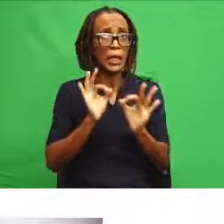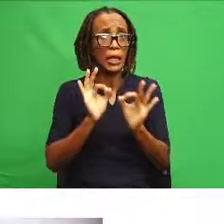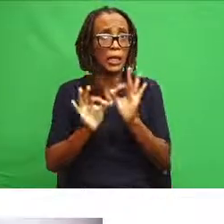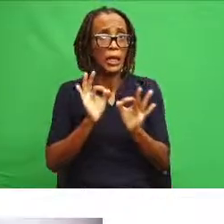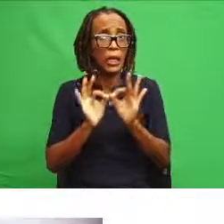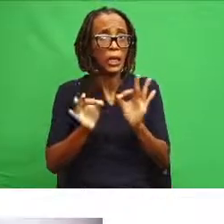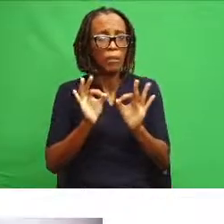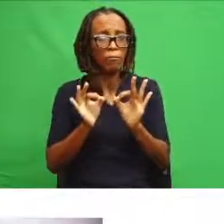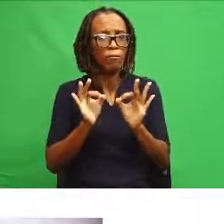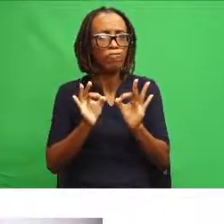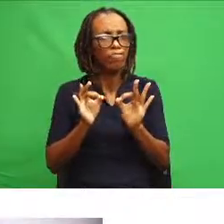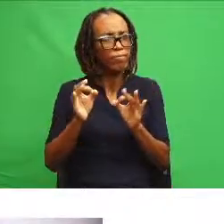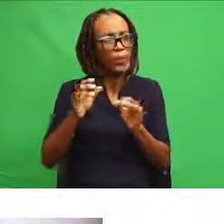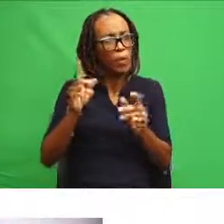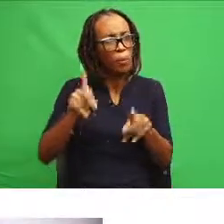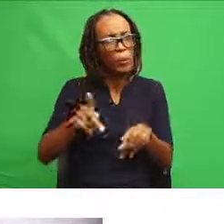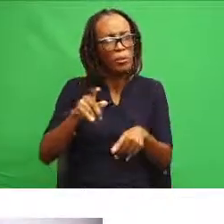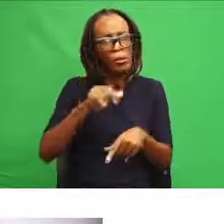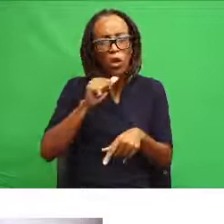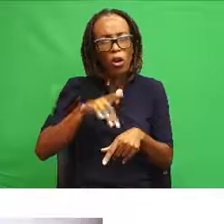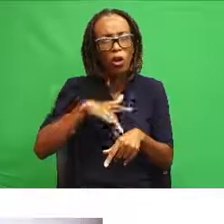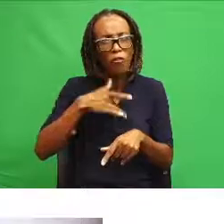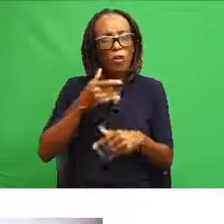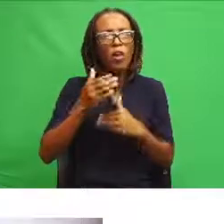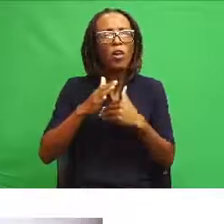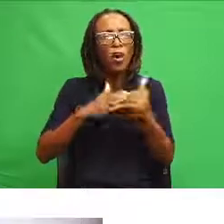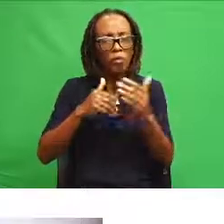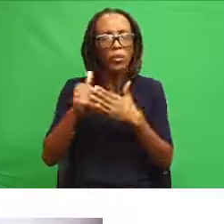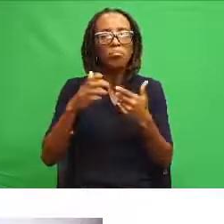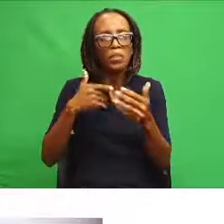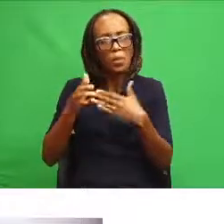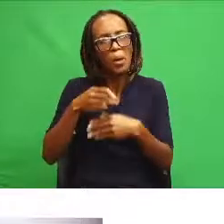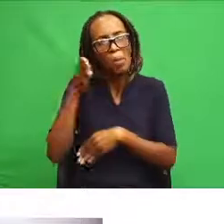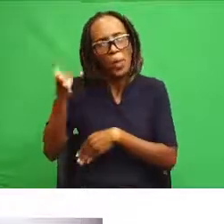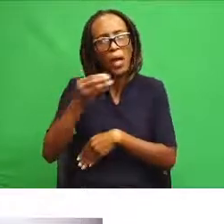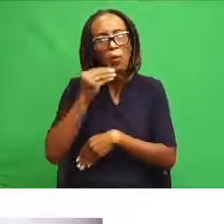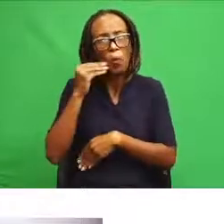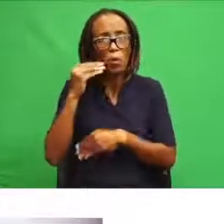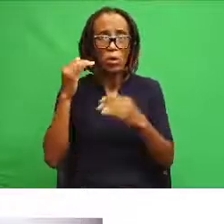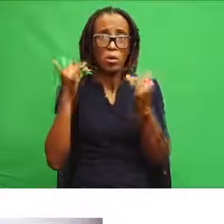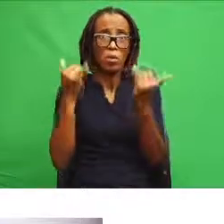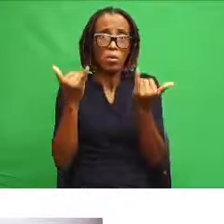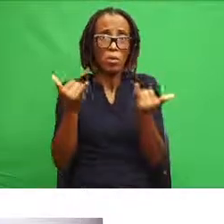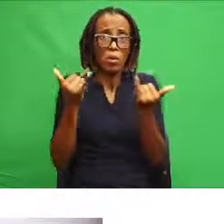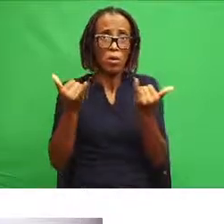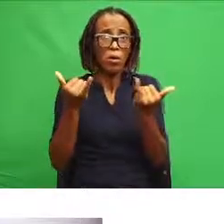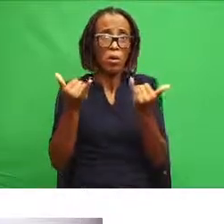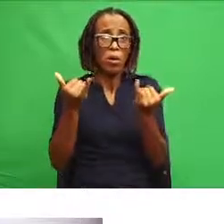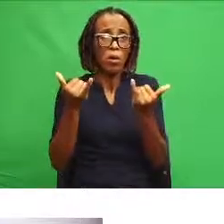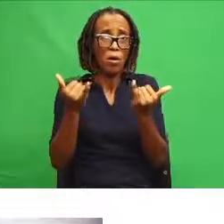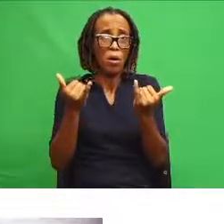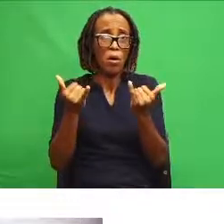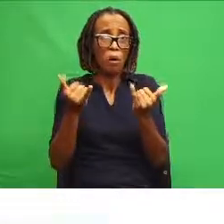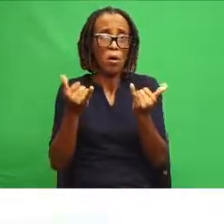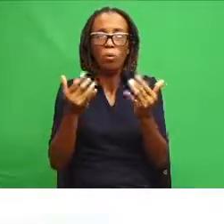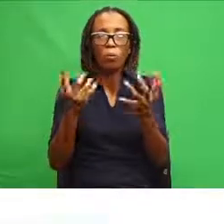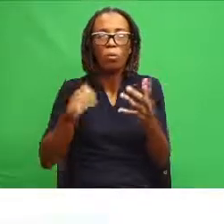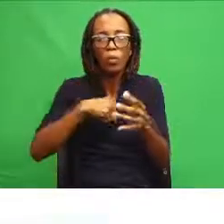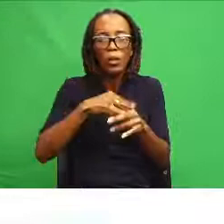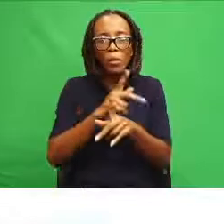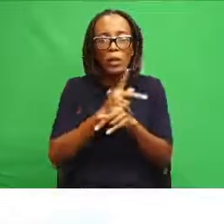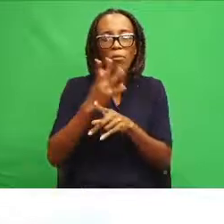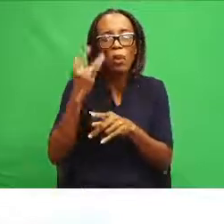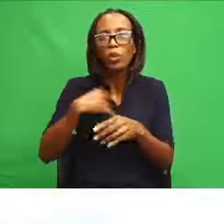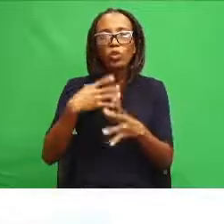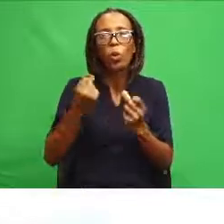fact visit the elder. Of course, we do that triage approach because it is the pandemic, and we don't want to spread the COVID at all. But